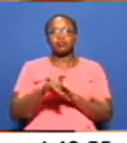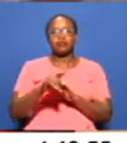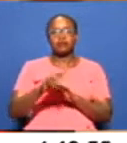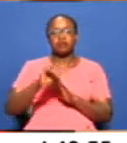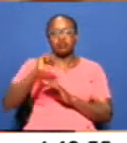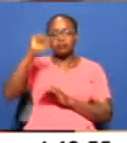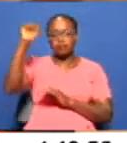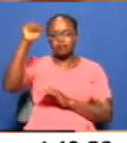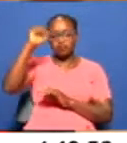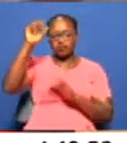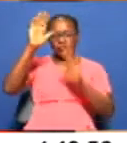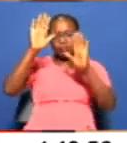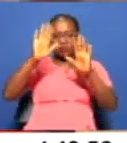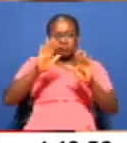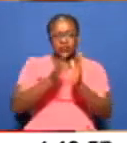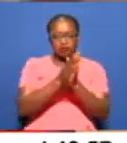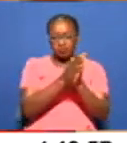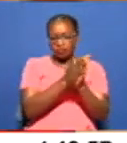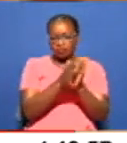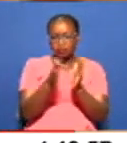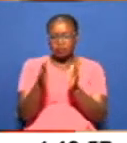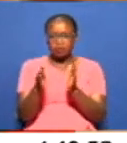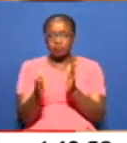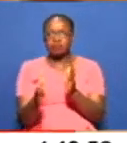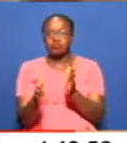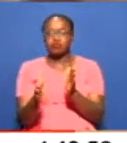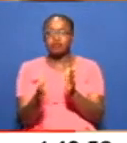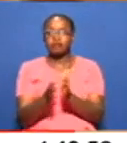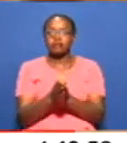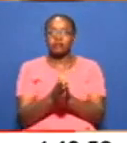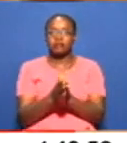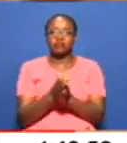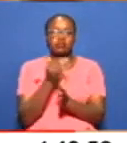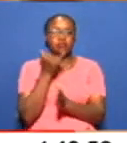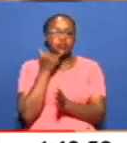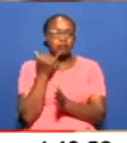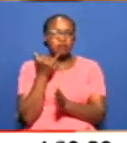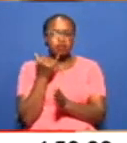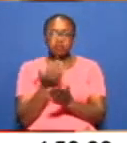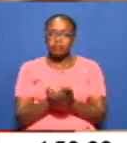The country enters the political campaign period. Nakuru said